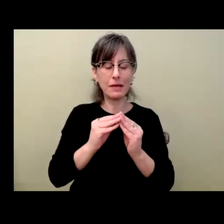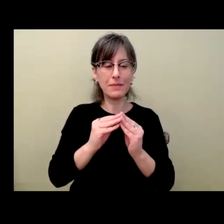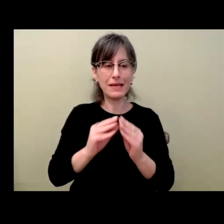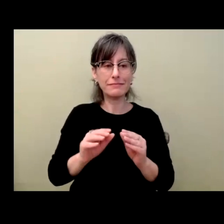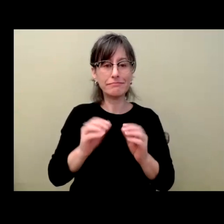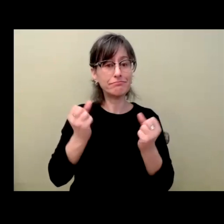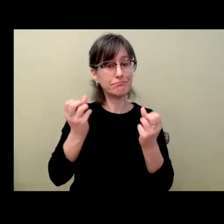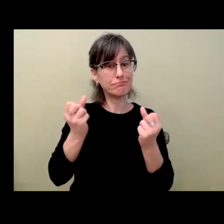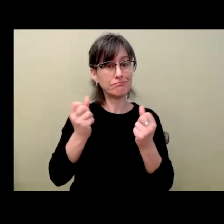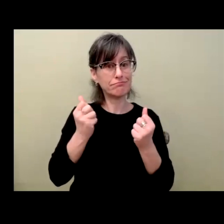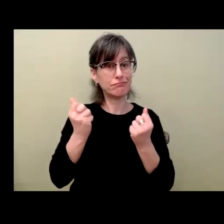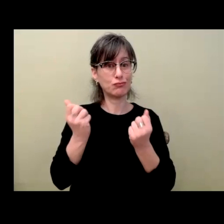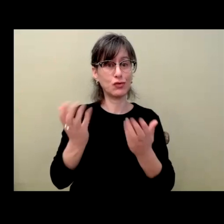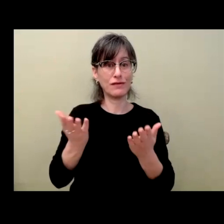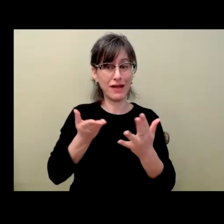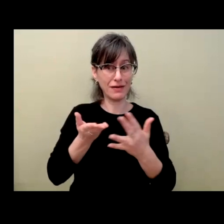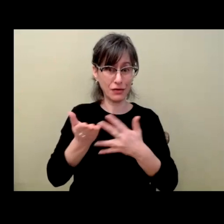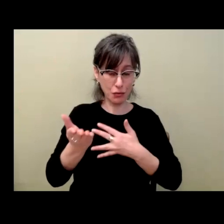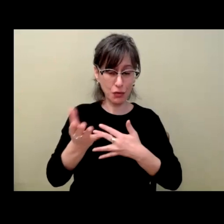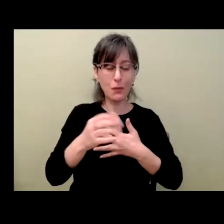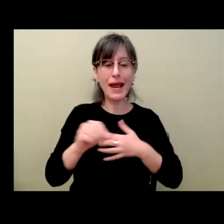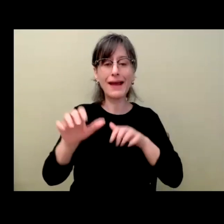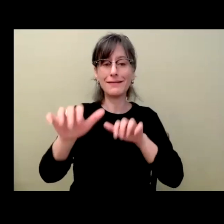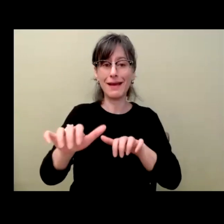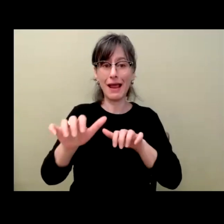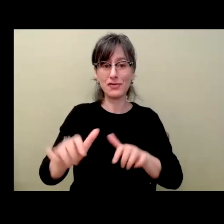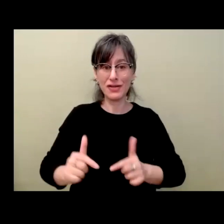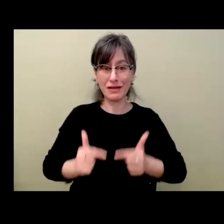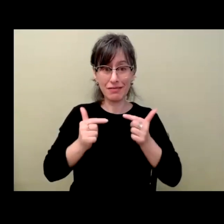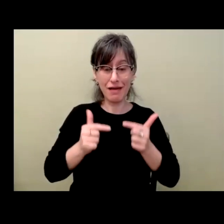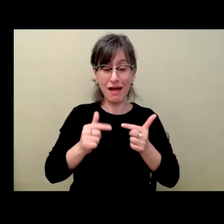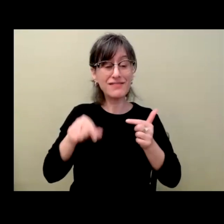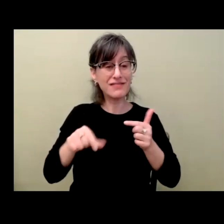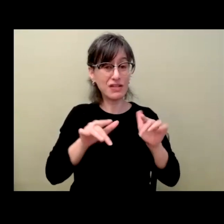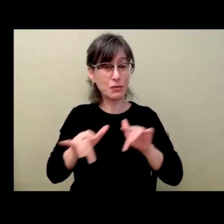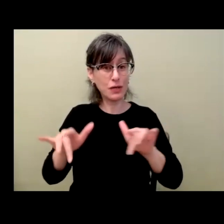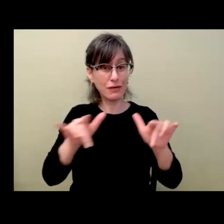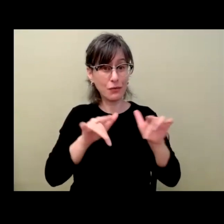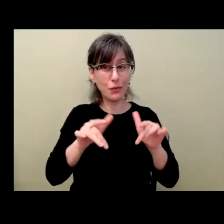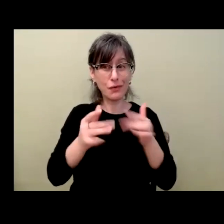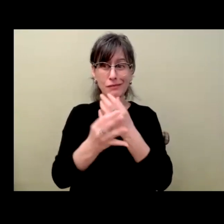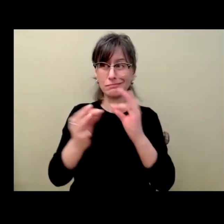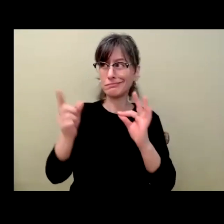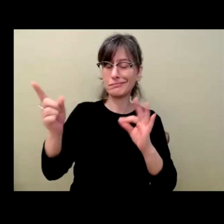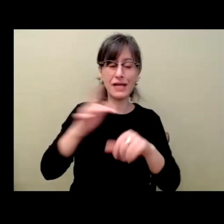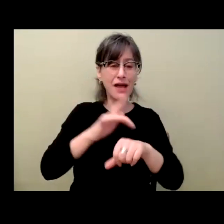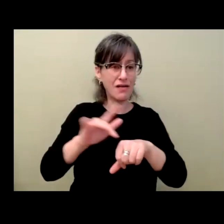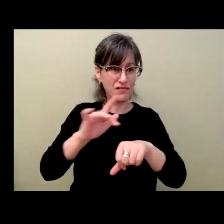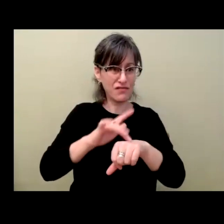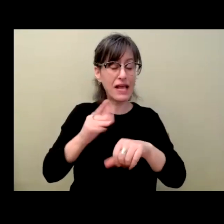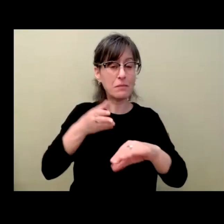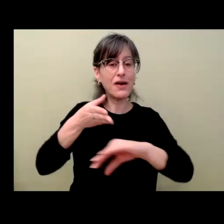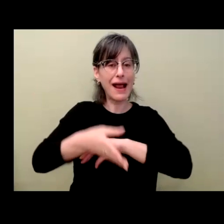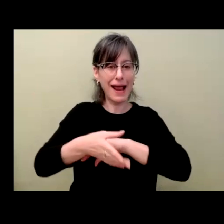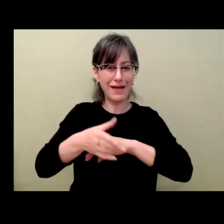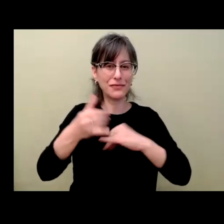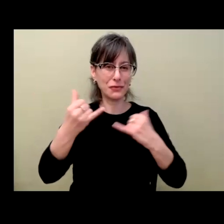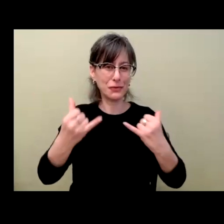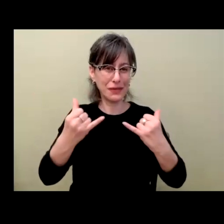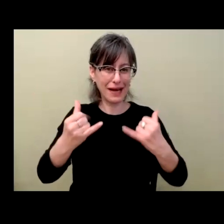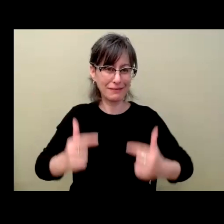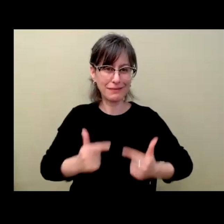ASL will be provided throughout the event, and the summit will be recorded and freely available after the live